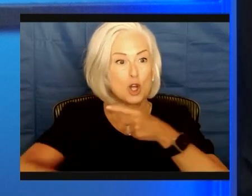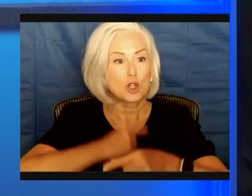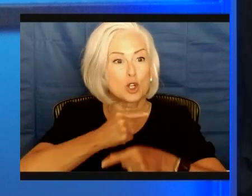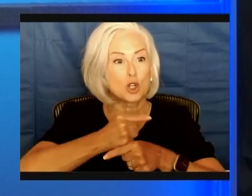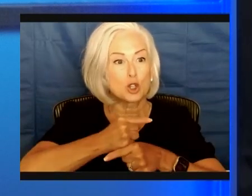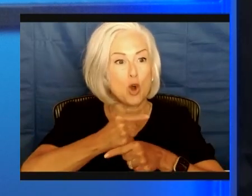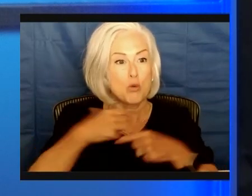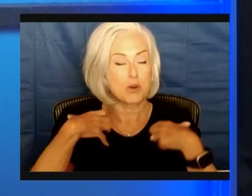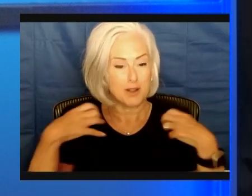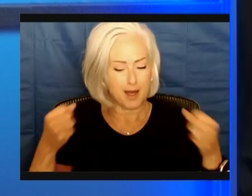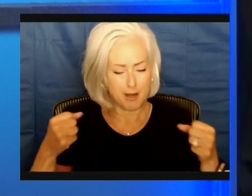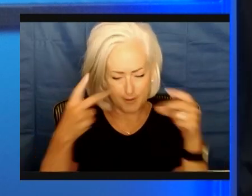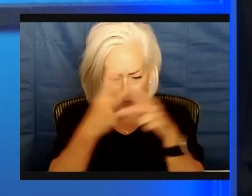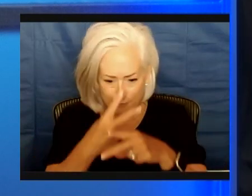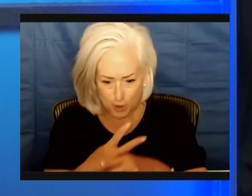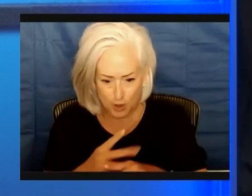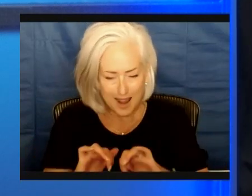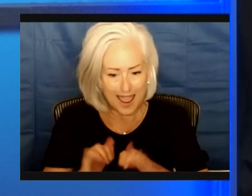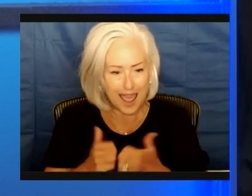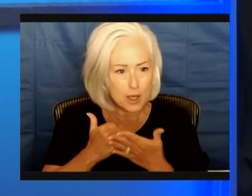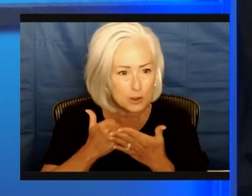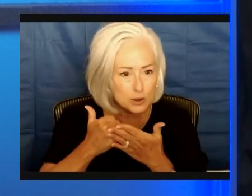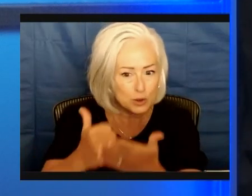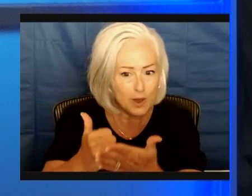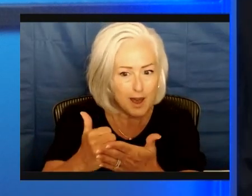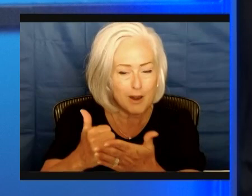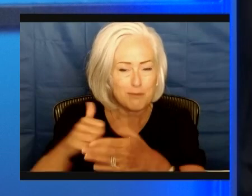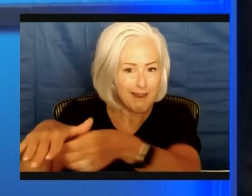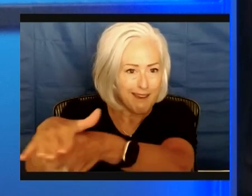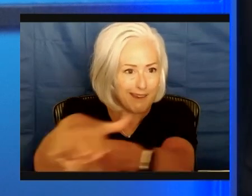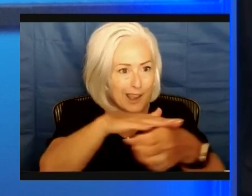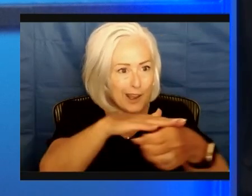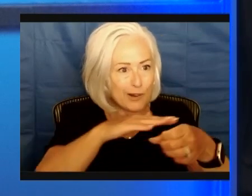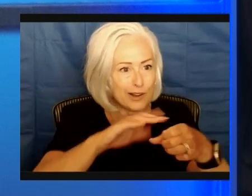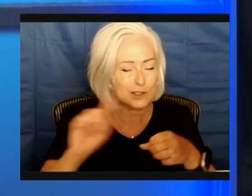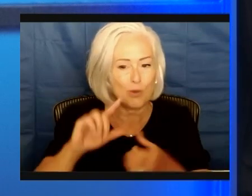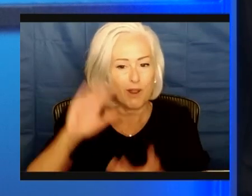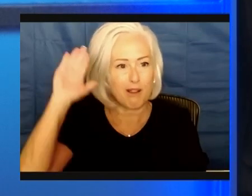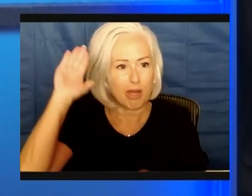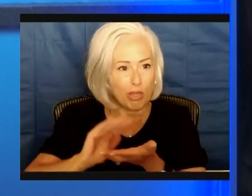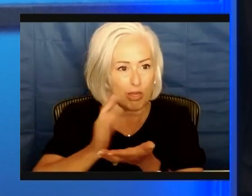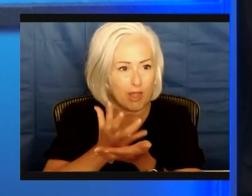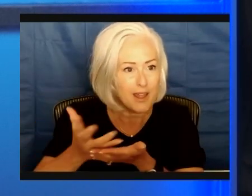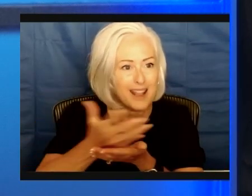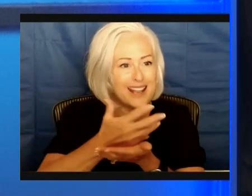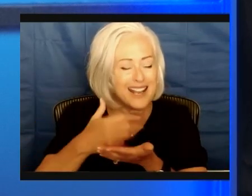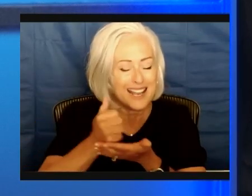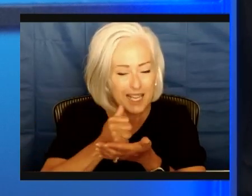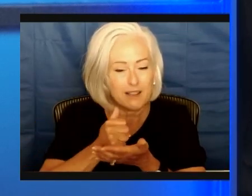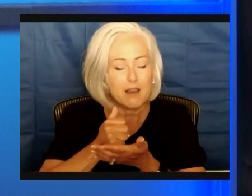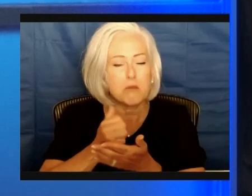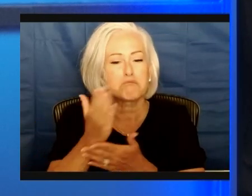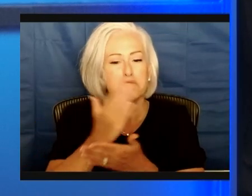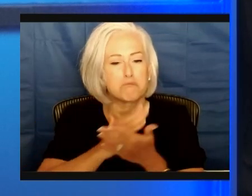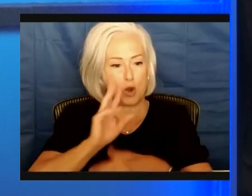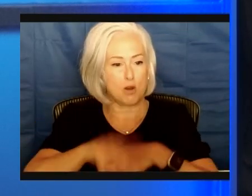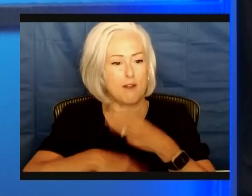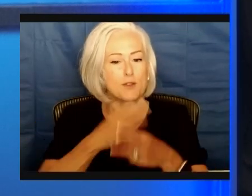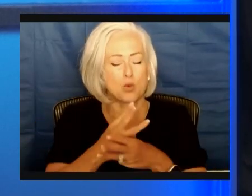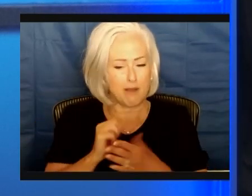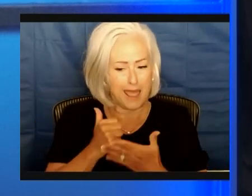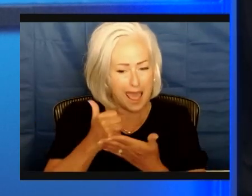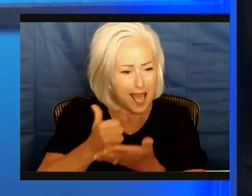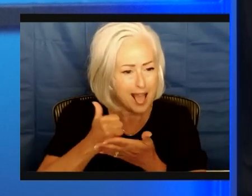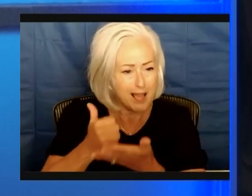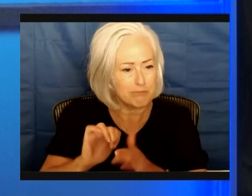disparities in low to middle income parts of the world. So out of that understanding, it basically started with